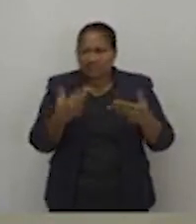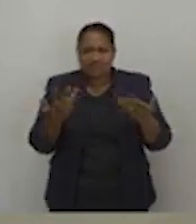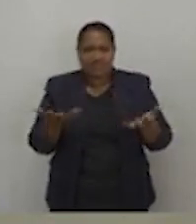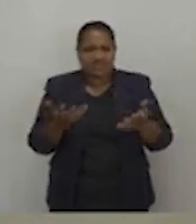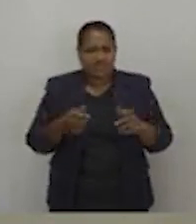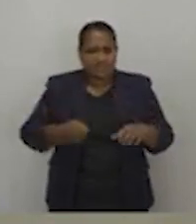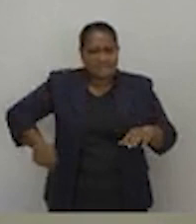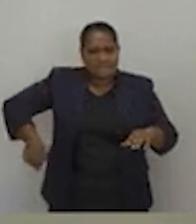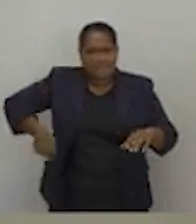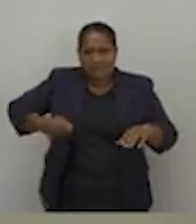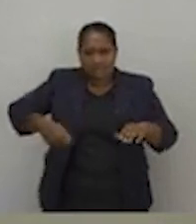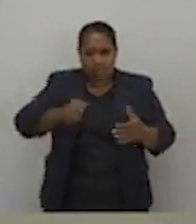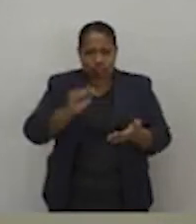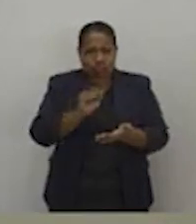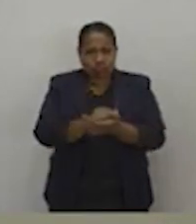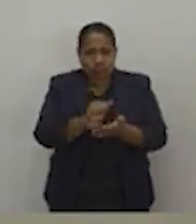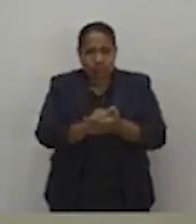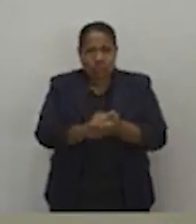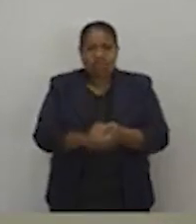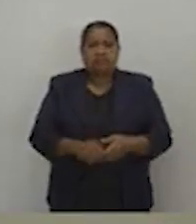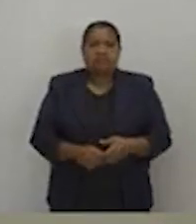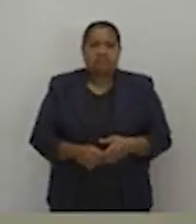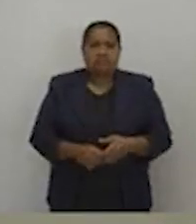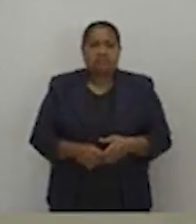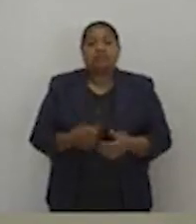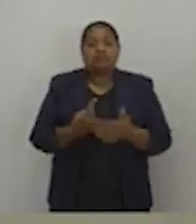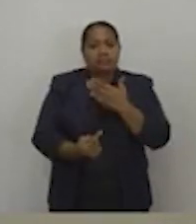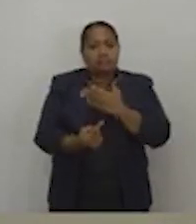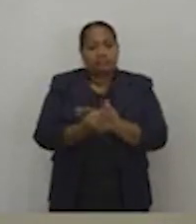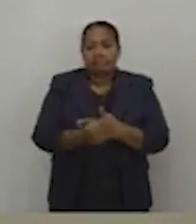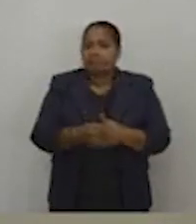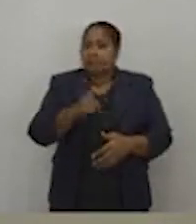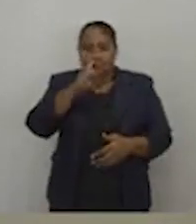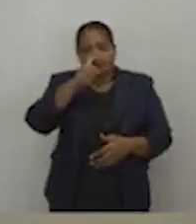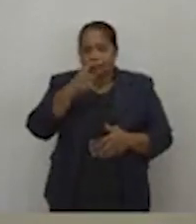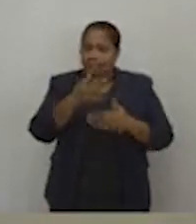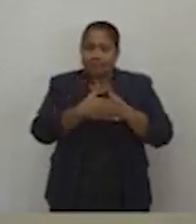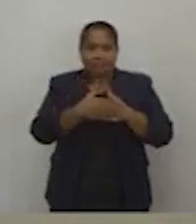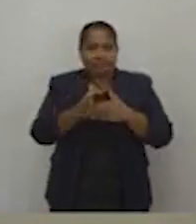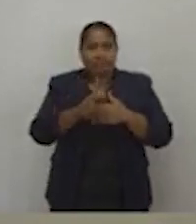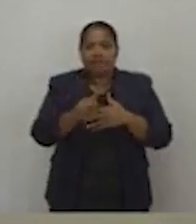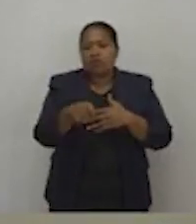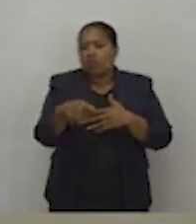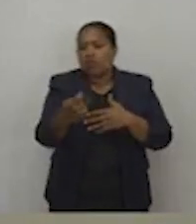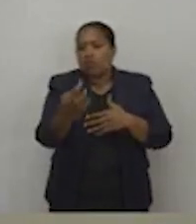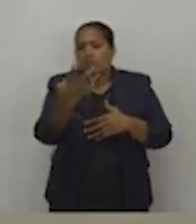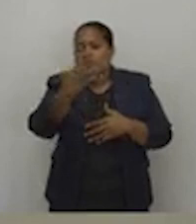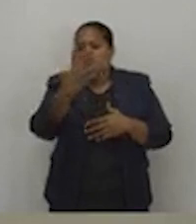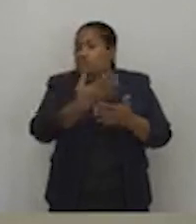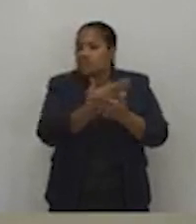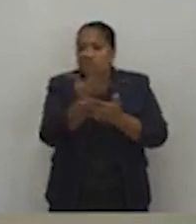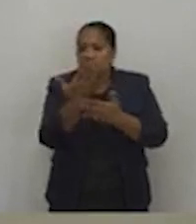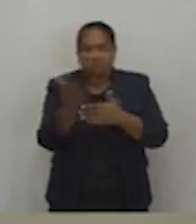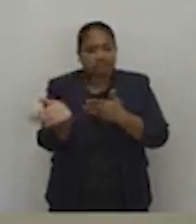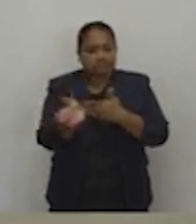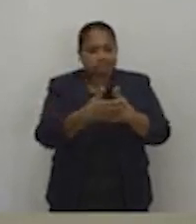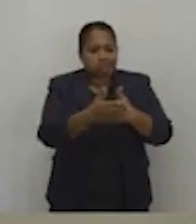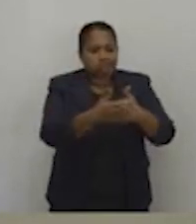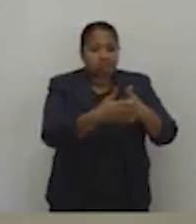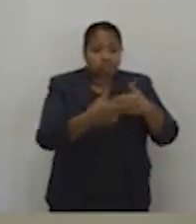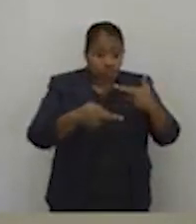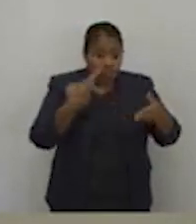and amusement arcades cannot open for at least the next 14 days. Restaurants may not open for